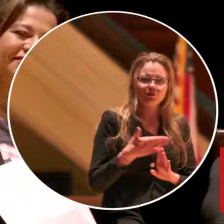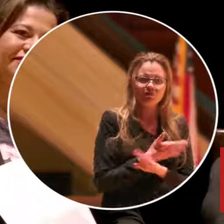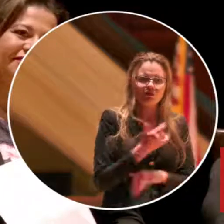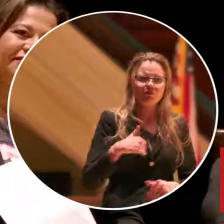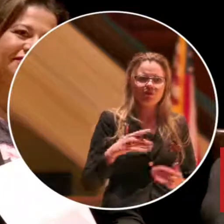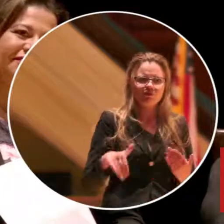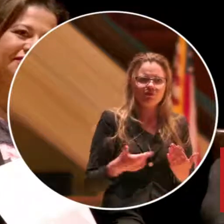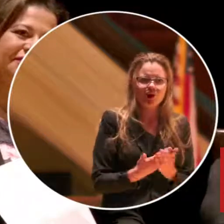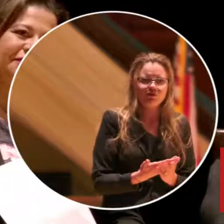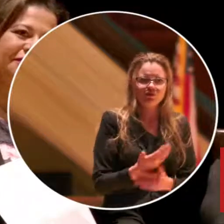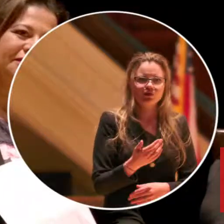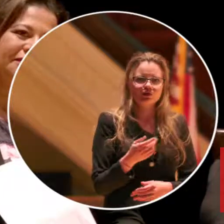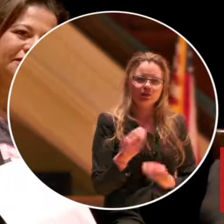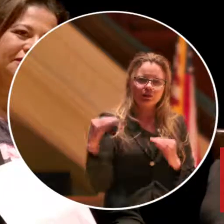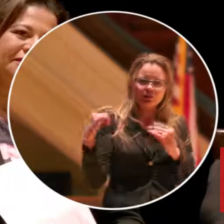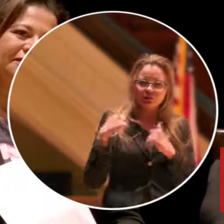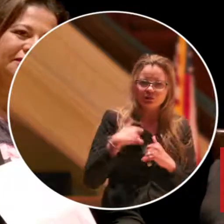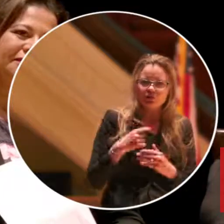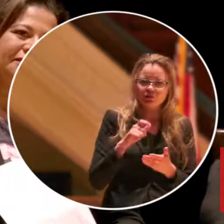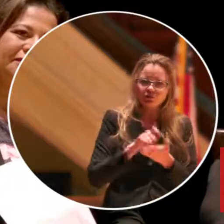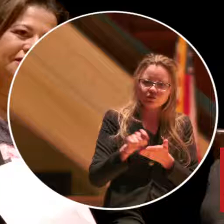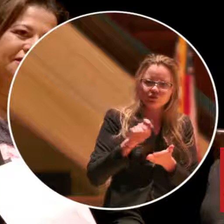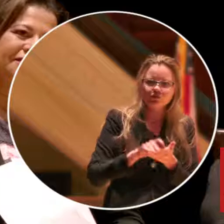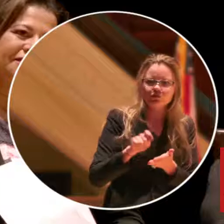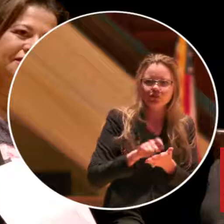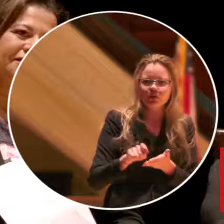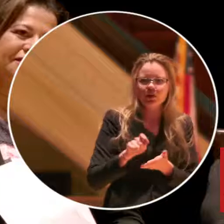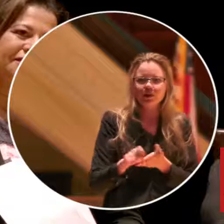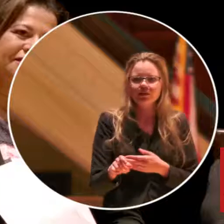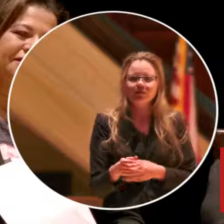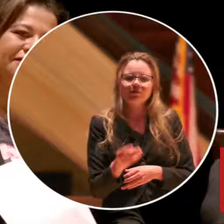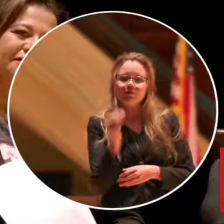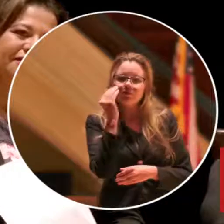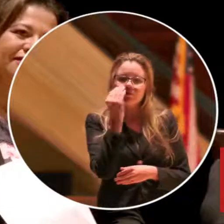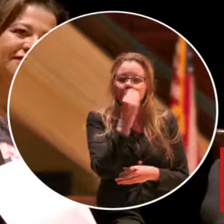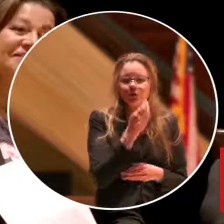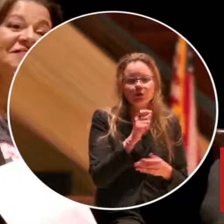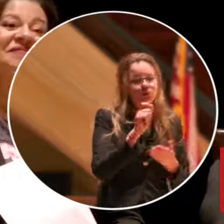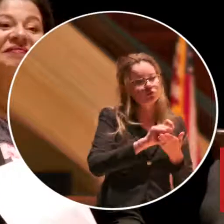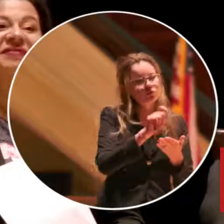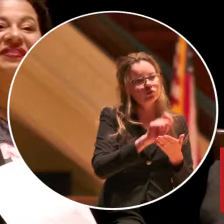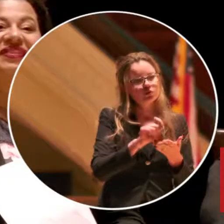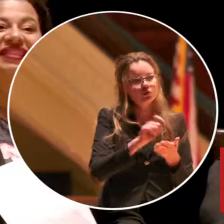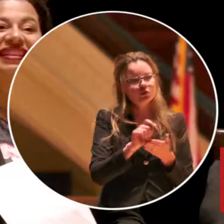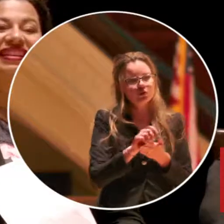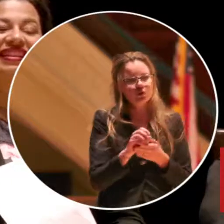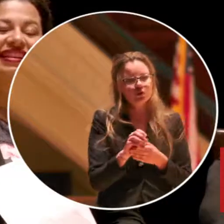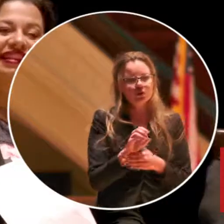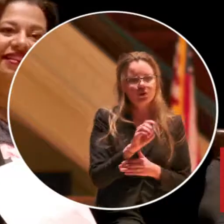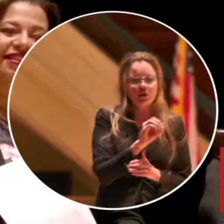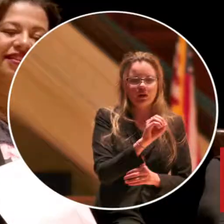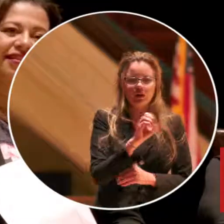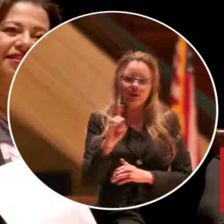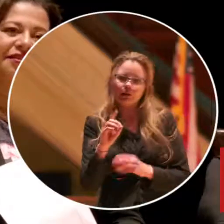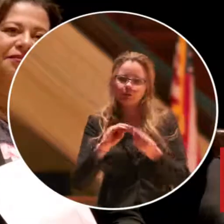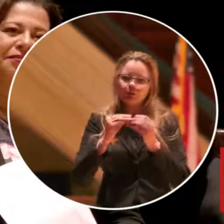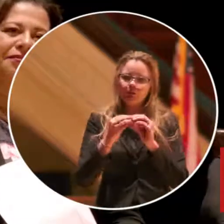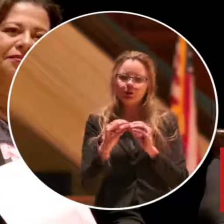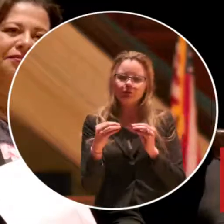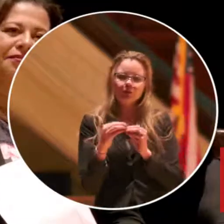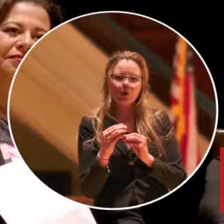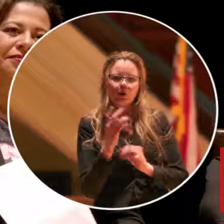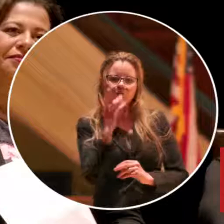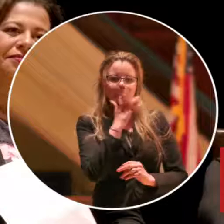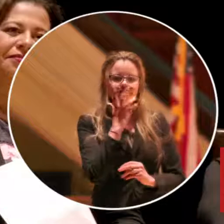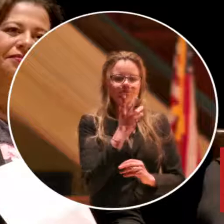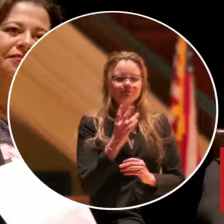to write and taught me that when drawing flowers, odd numbers are more visually appealing than even ones. She fostered my love of theater and let me stay up to watch West